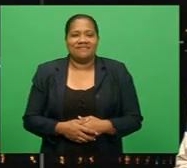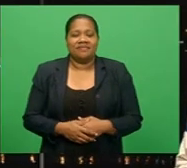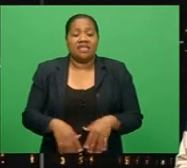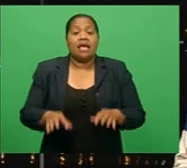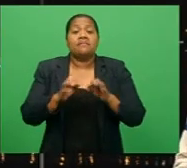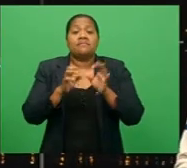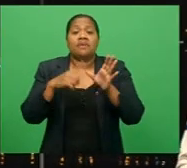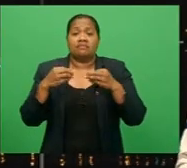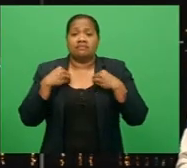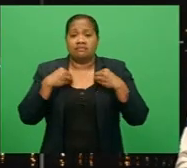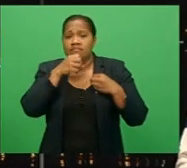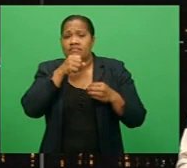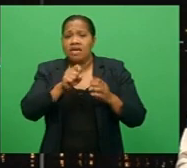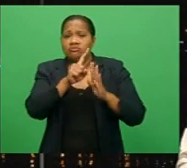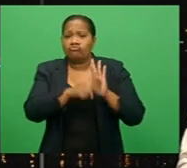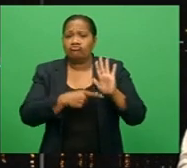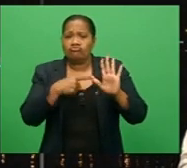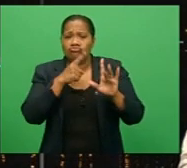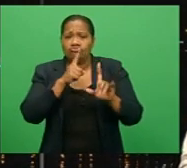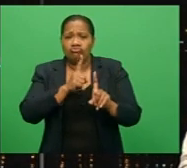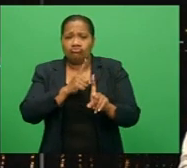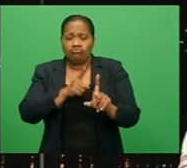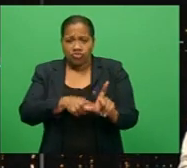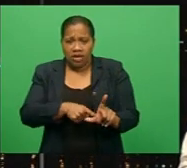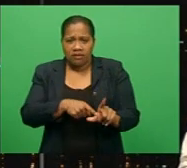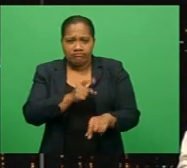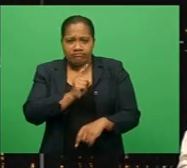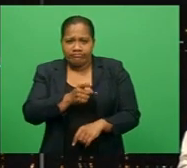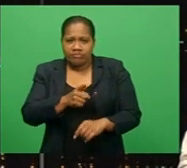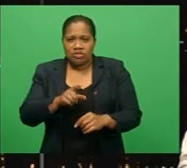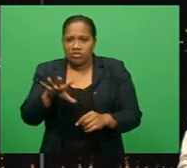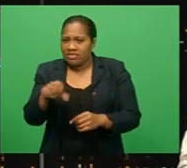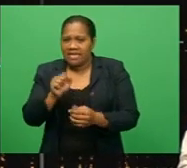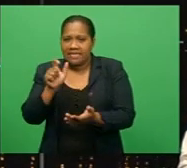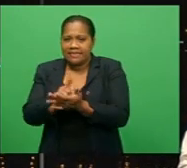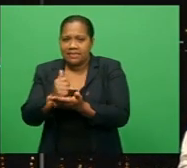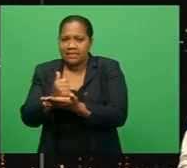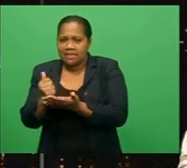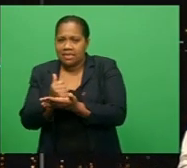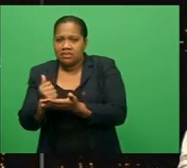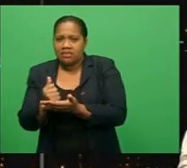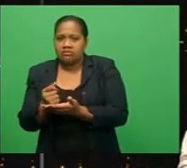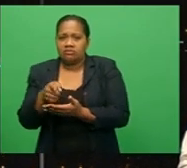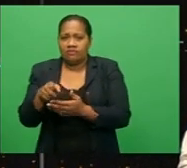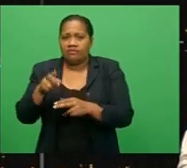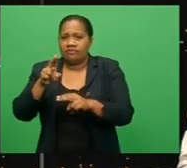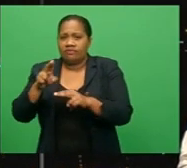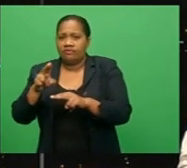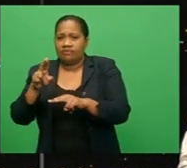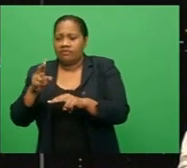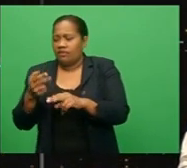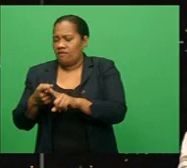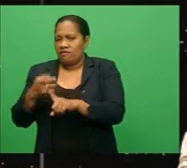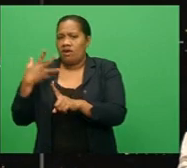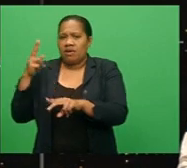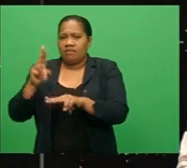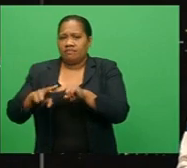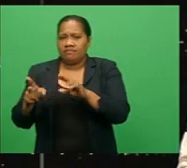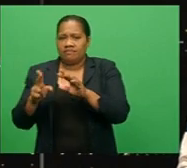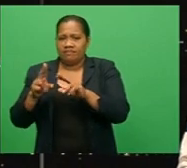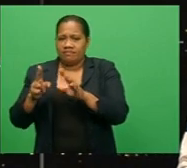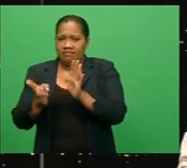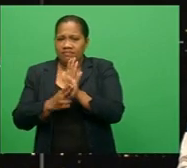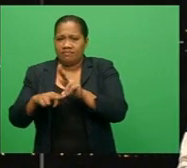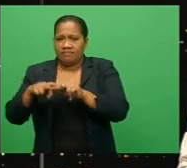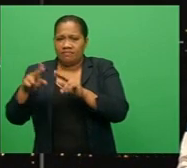Bar businessman Jay Dial has threatened to take legal action against logger and former National Federation Party proposed candidate